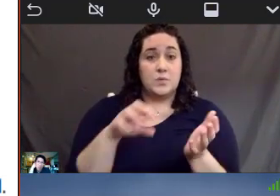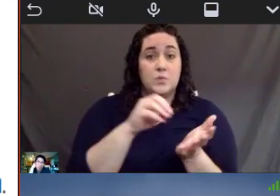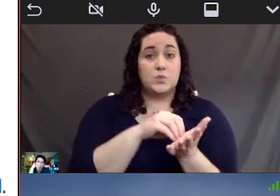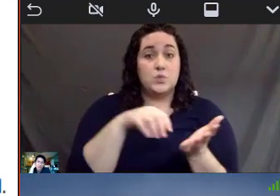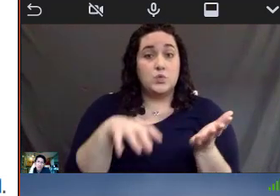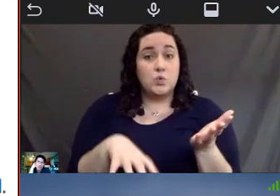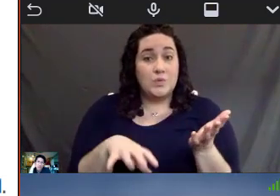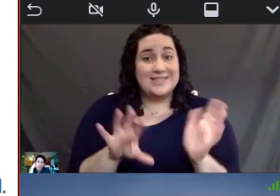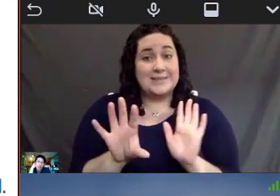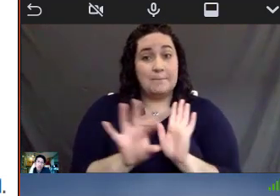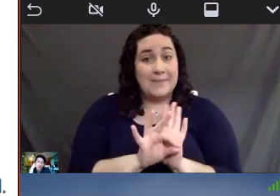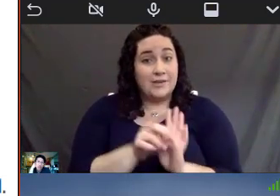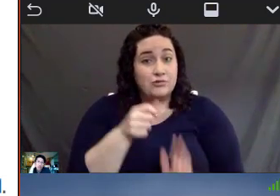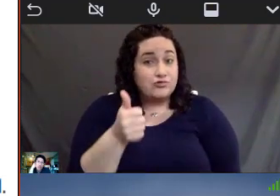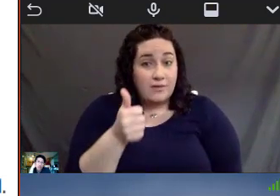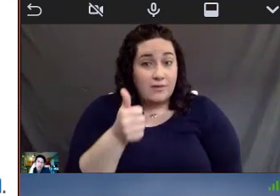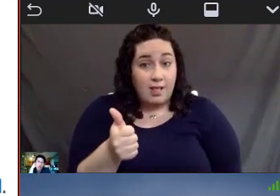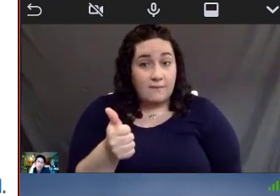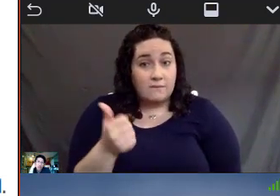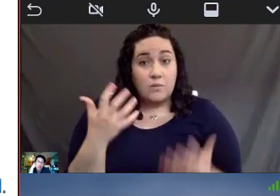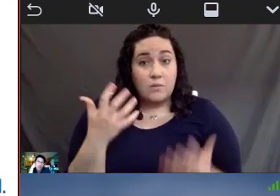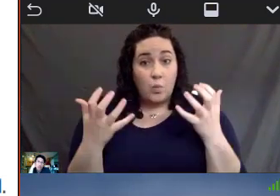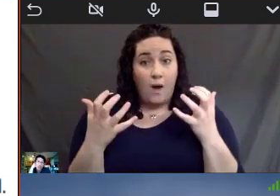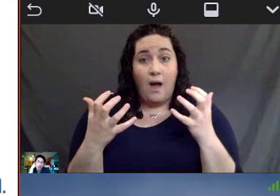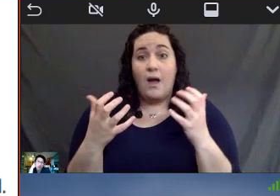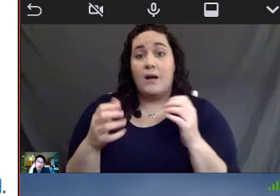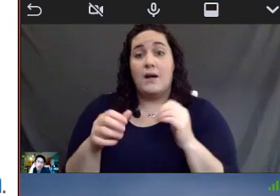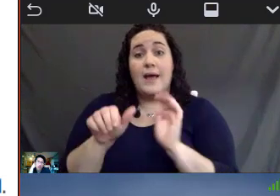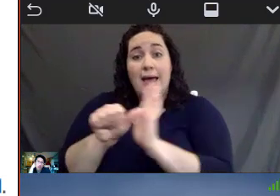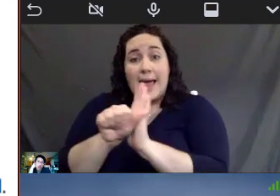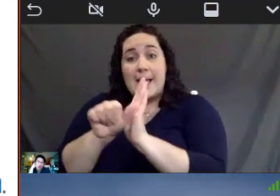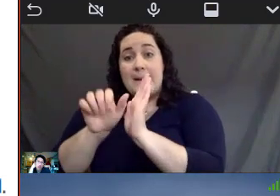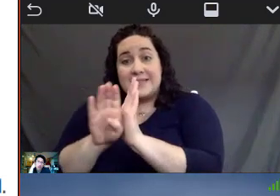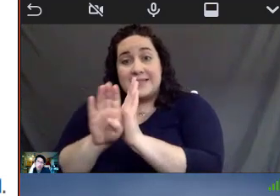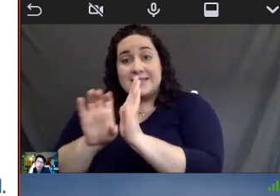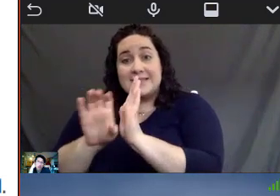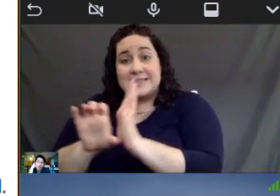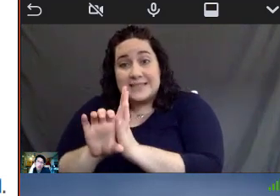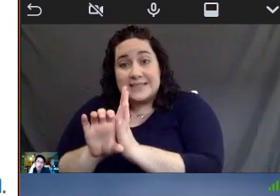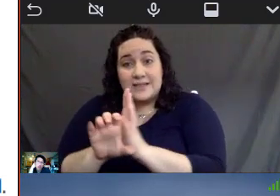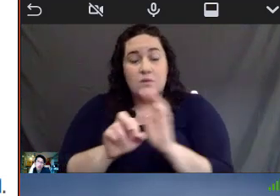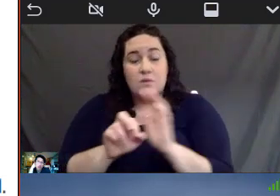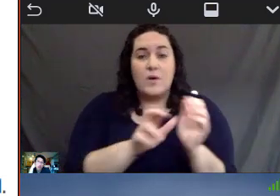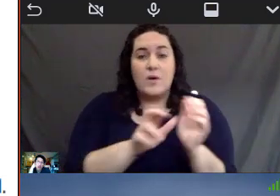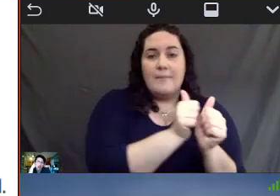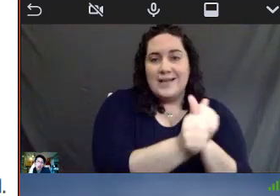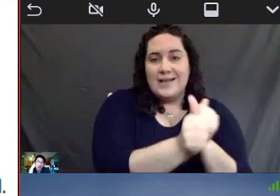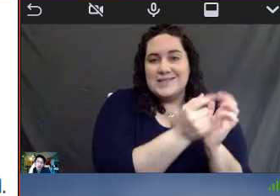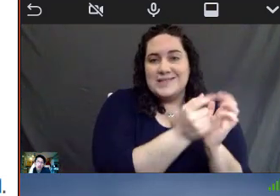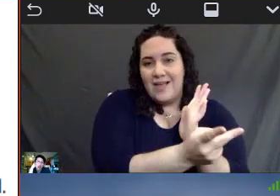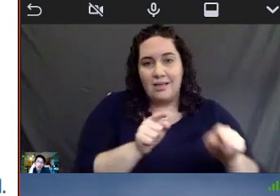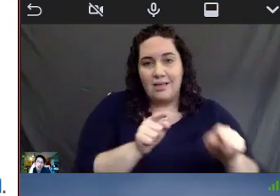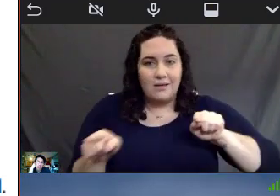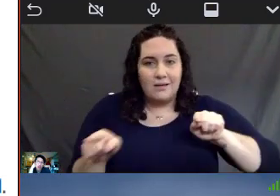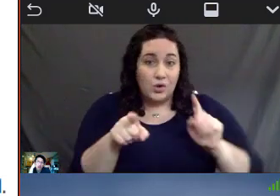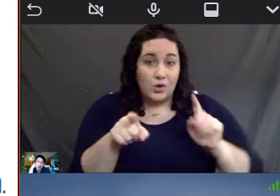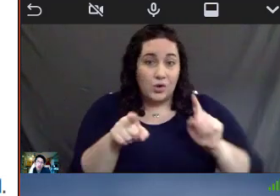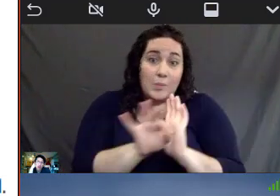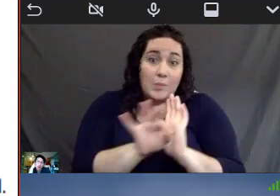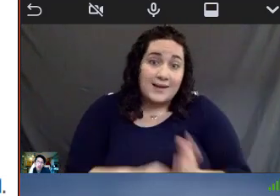they'll use this satisfactory pass or no pass grading system.